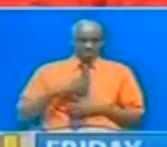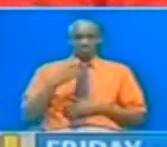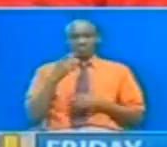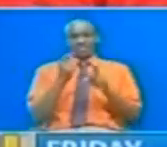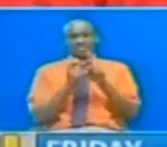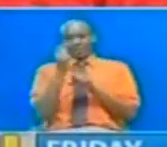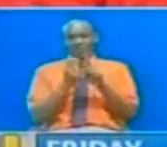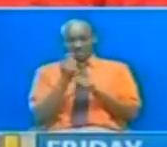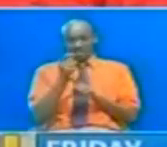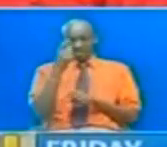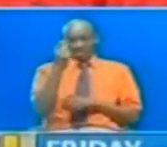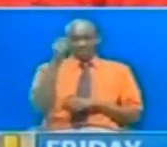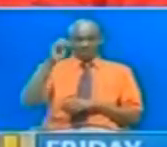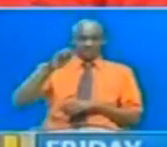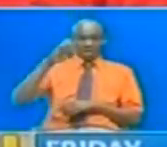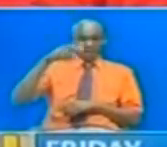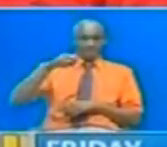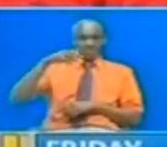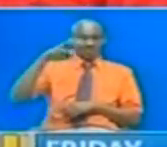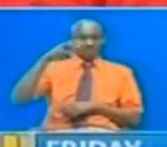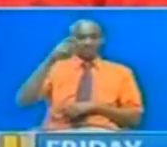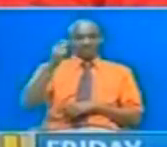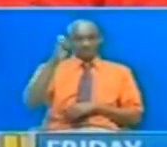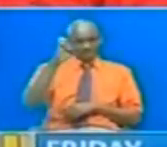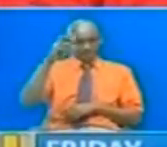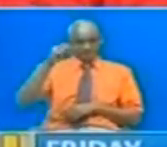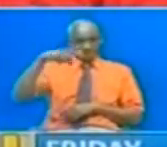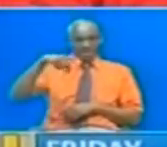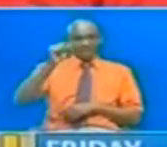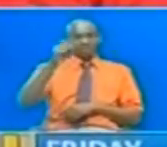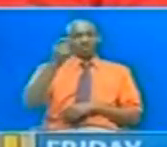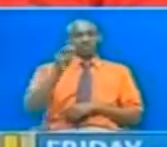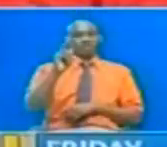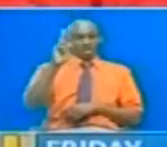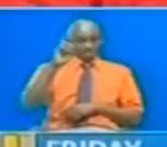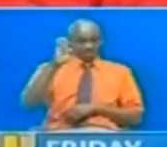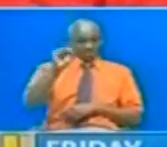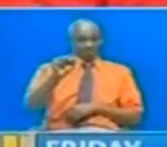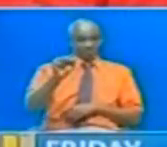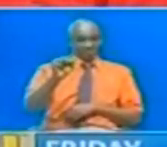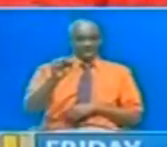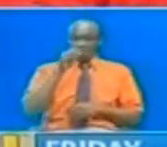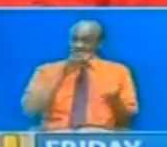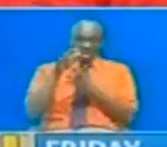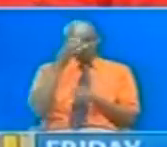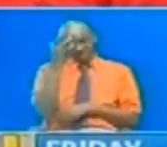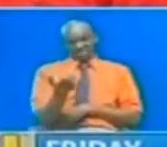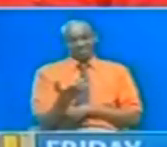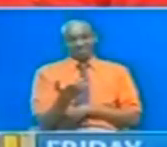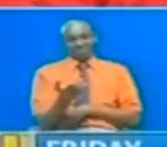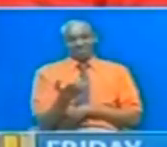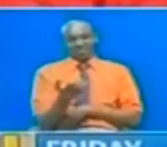tempestuous, tempestuous, tempestuous? Which is which? Don't laugh at me, Willis.